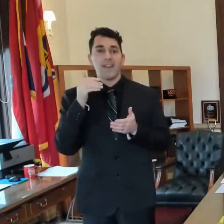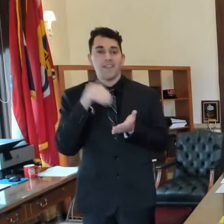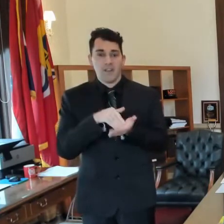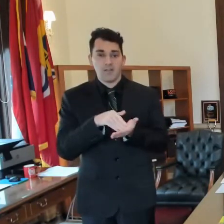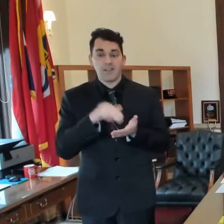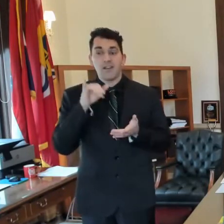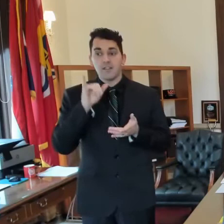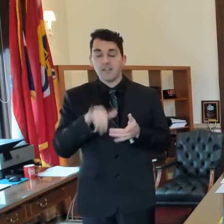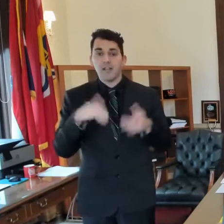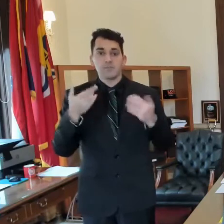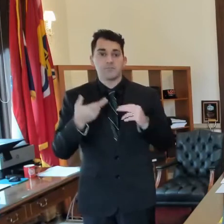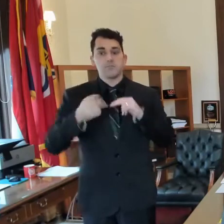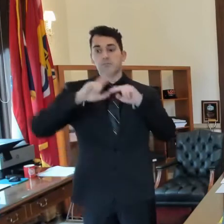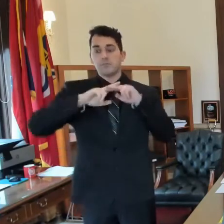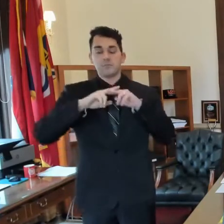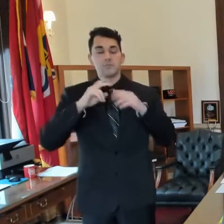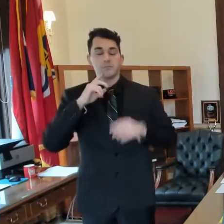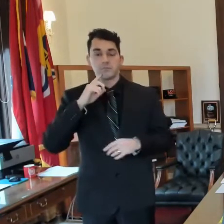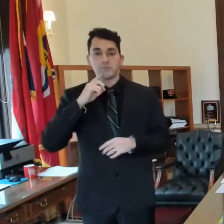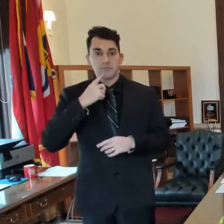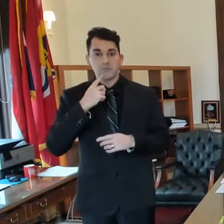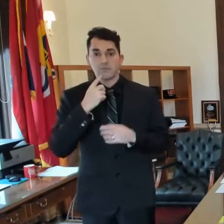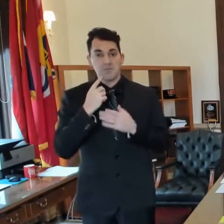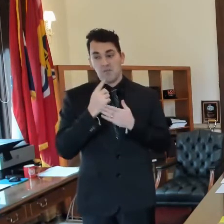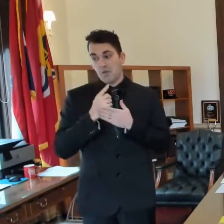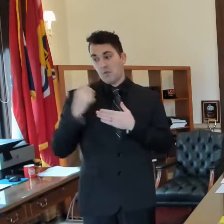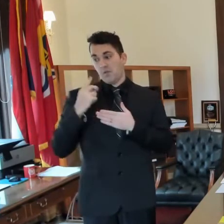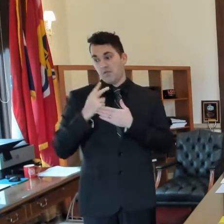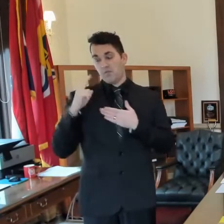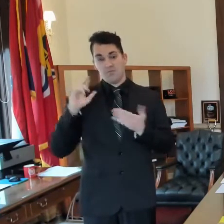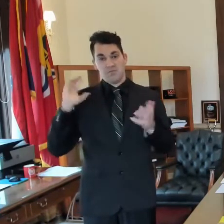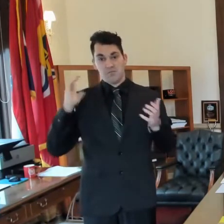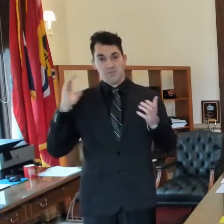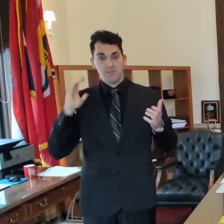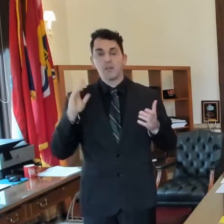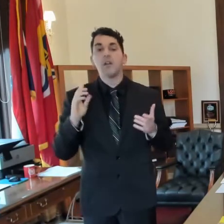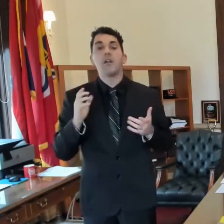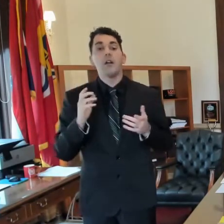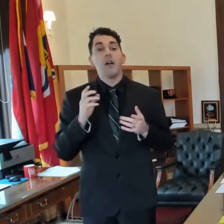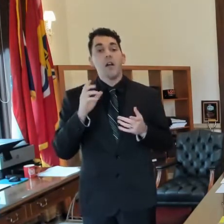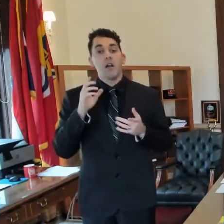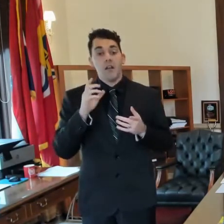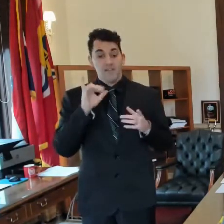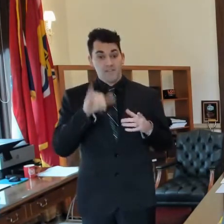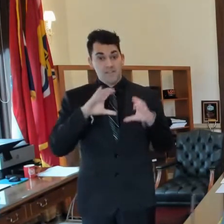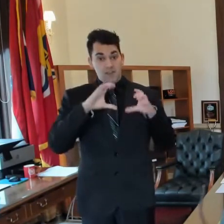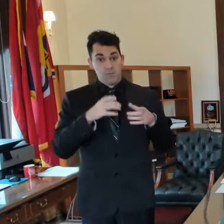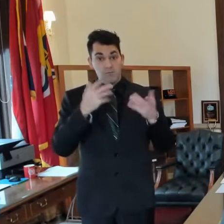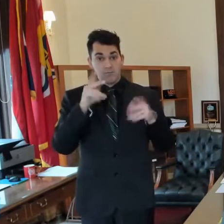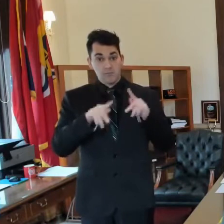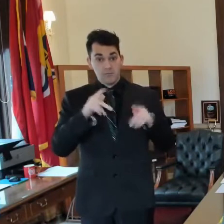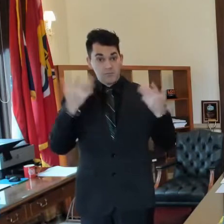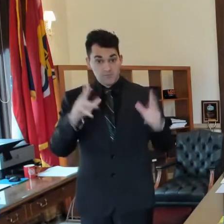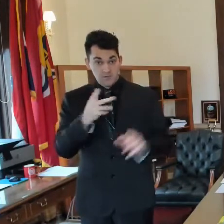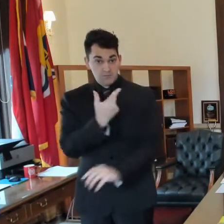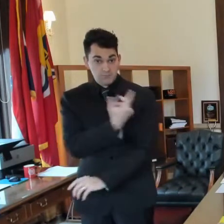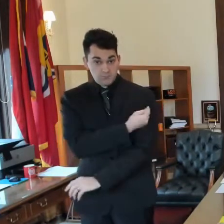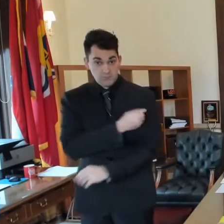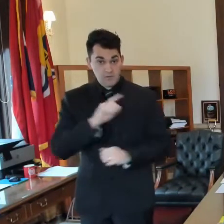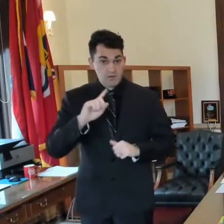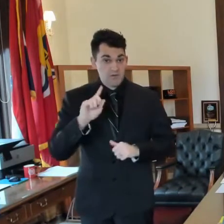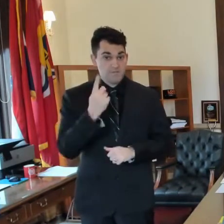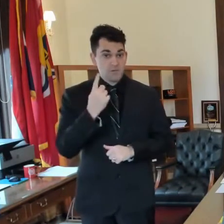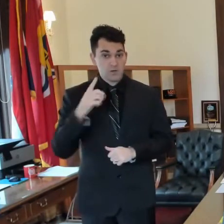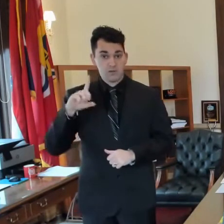week ago. And of those 39,500 people who have gotten the first